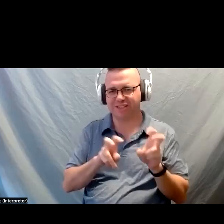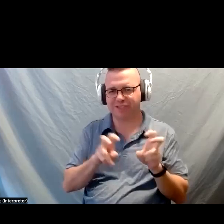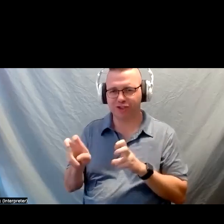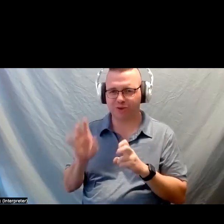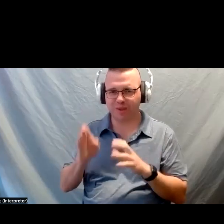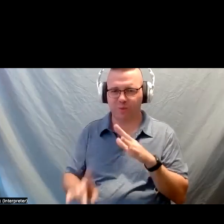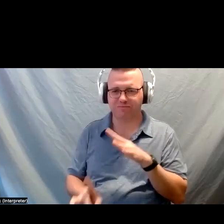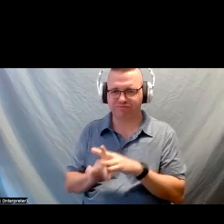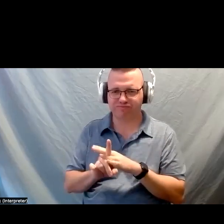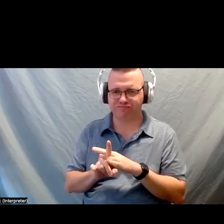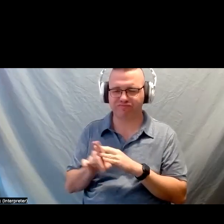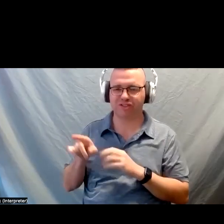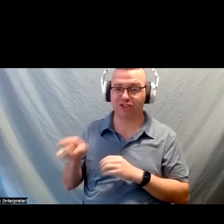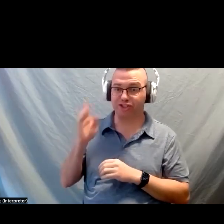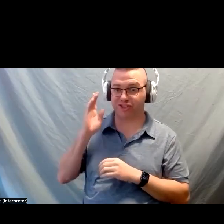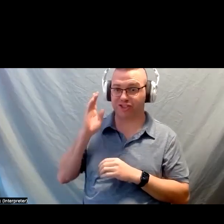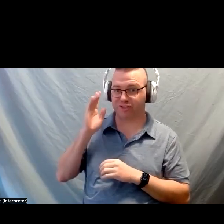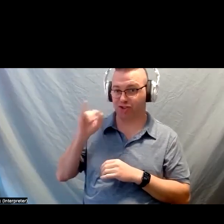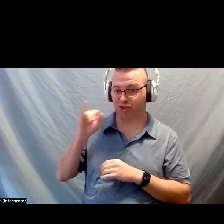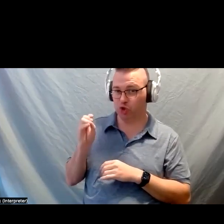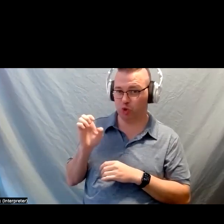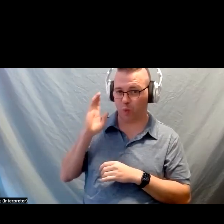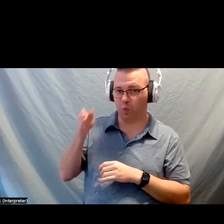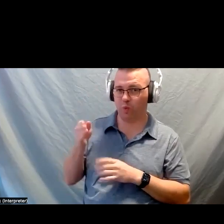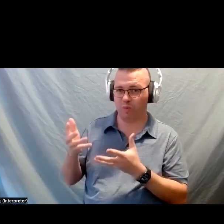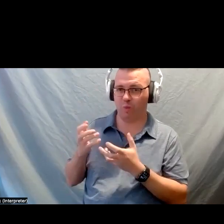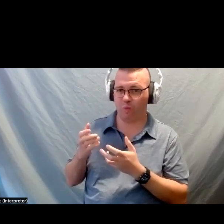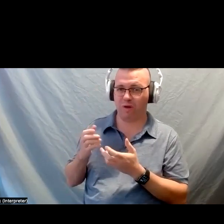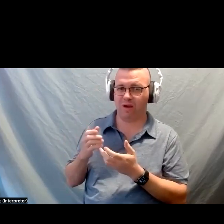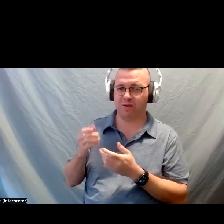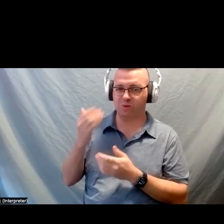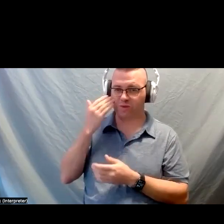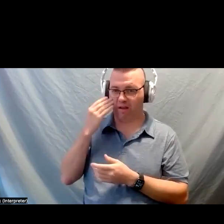have been the first to want to acknowledge and talk about.